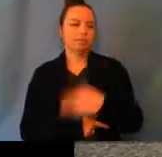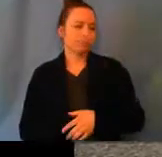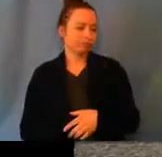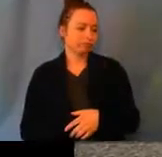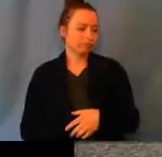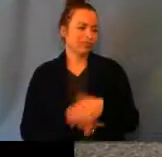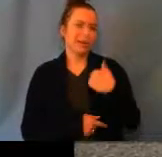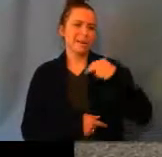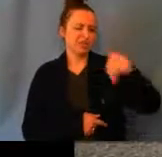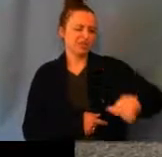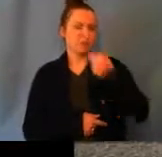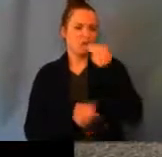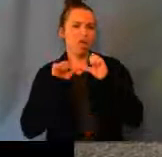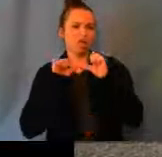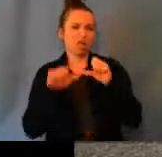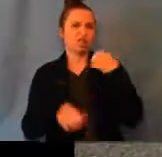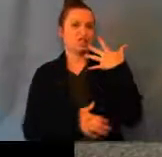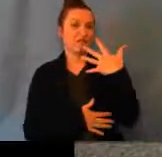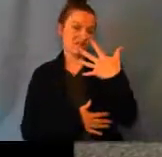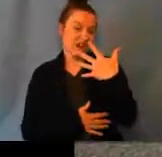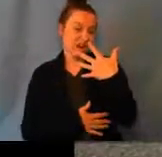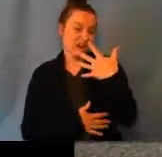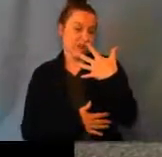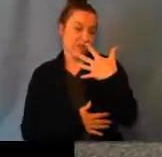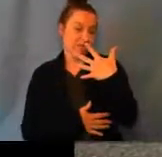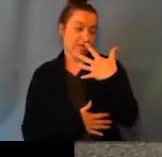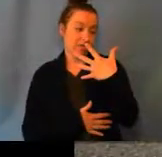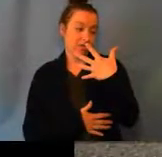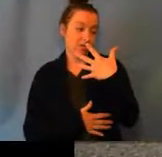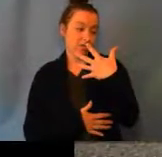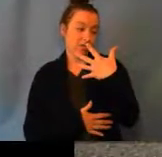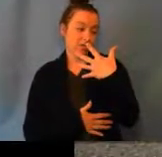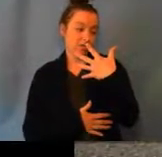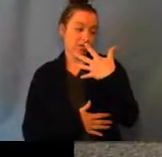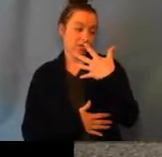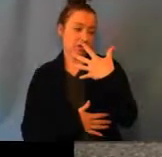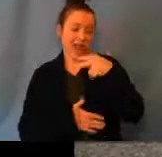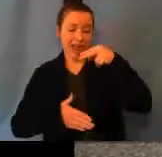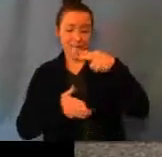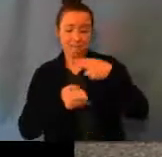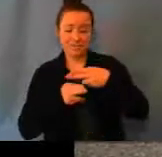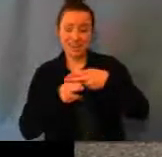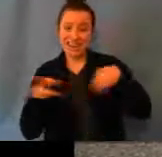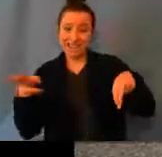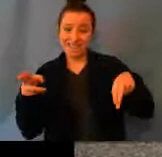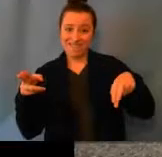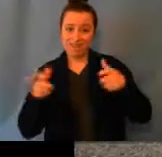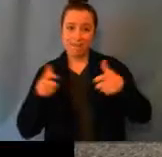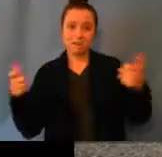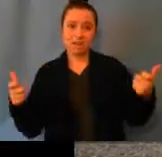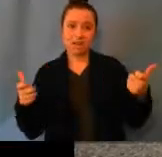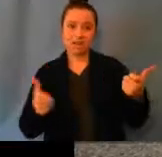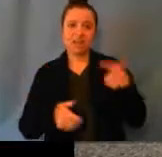spoon keeps going till 5 paper clips. And my knife is the longest, and he